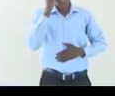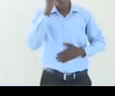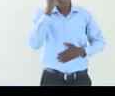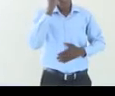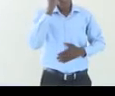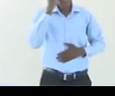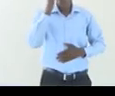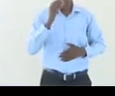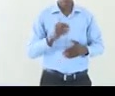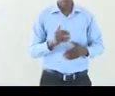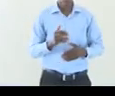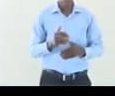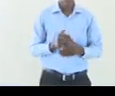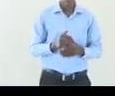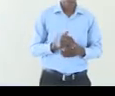village.